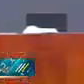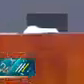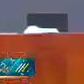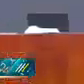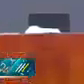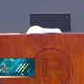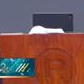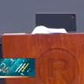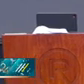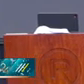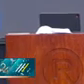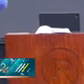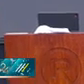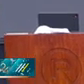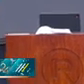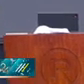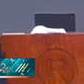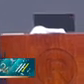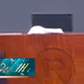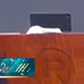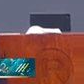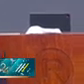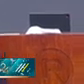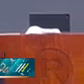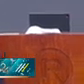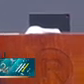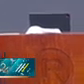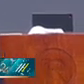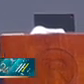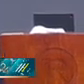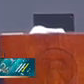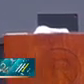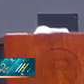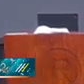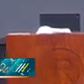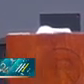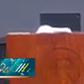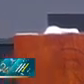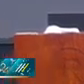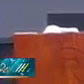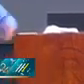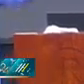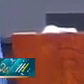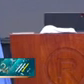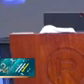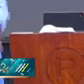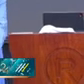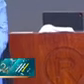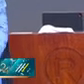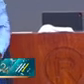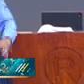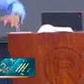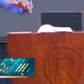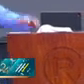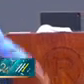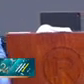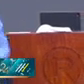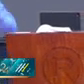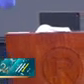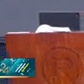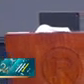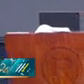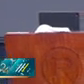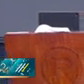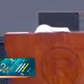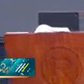tolerate evil anymore we cannot condone evil anymore we cannot accept evil anymore because this is the time we